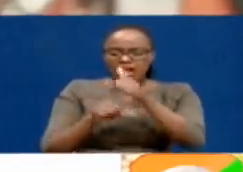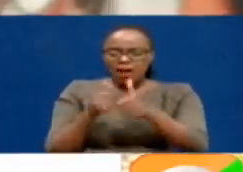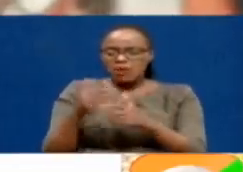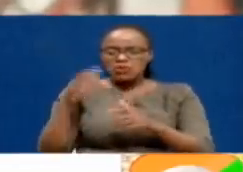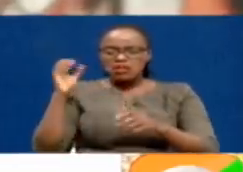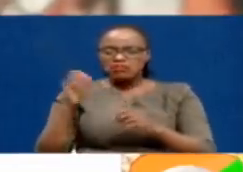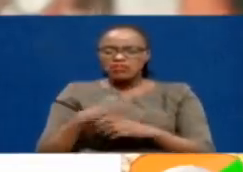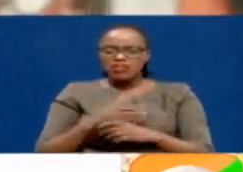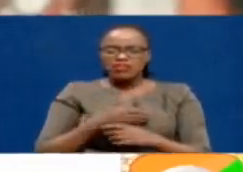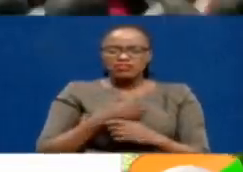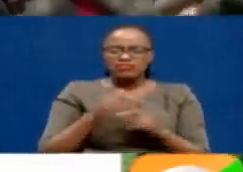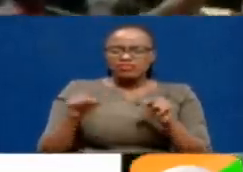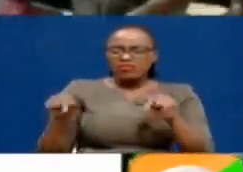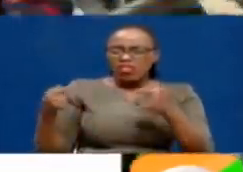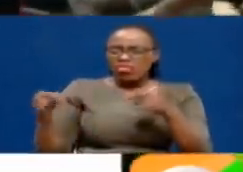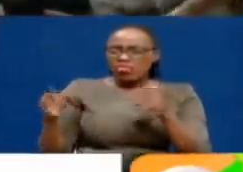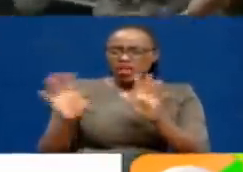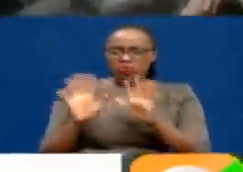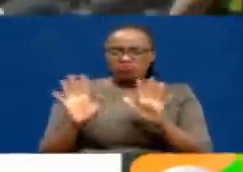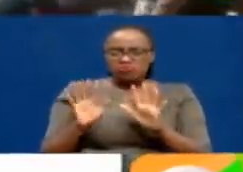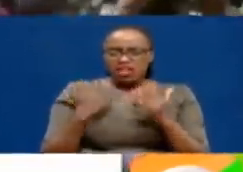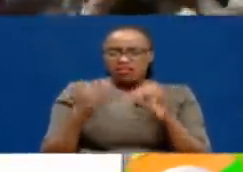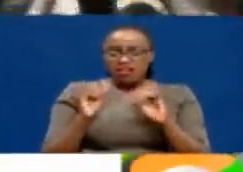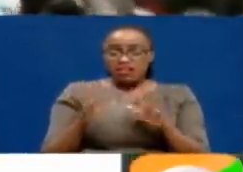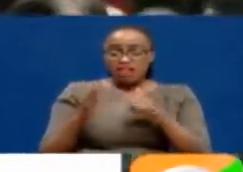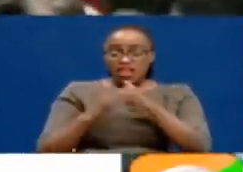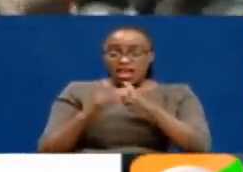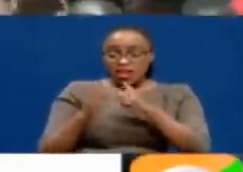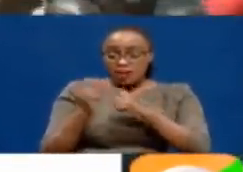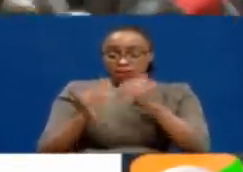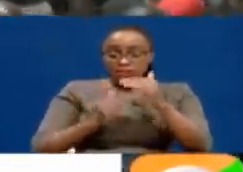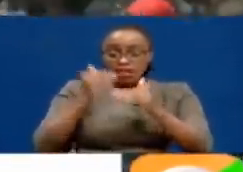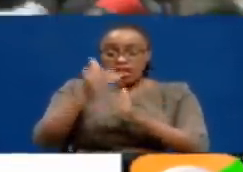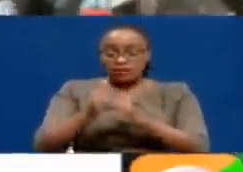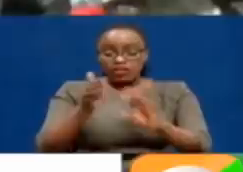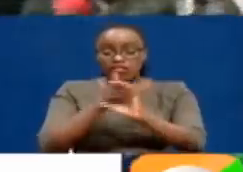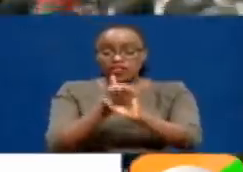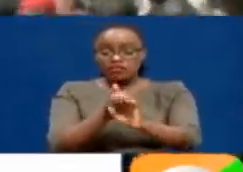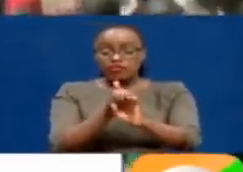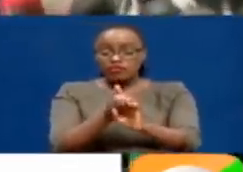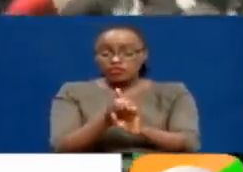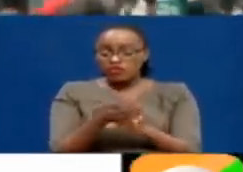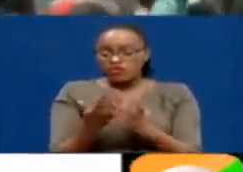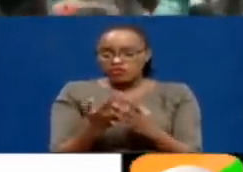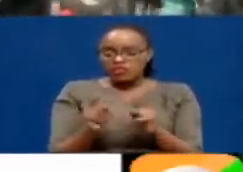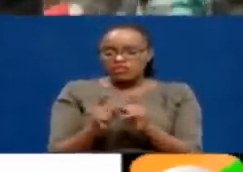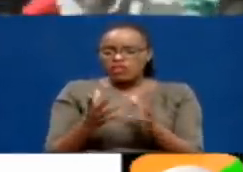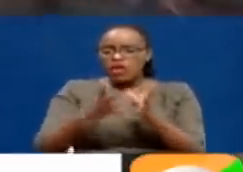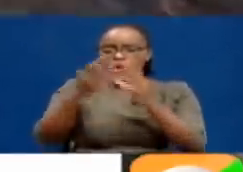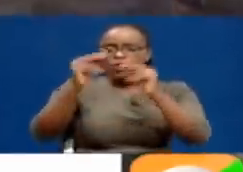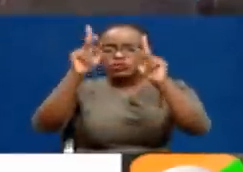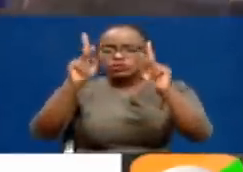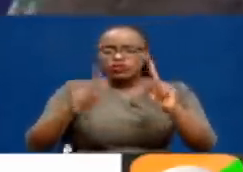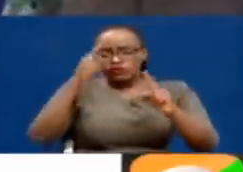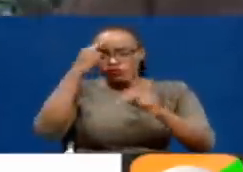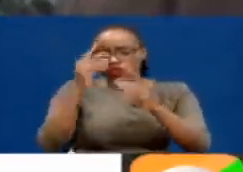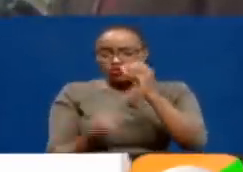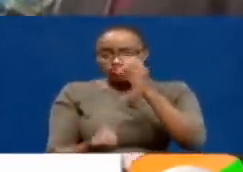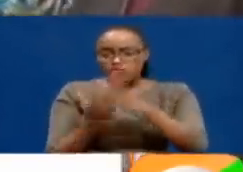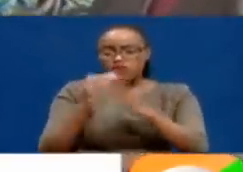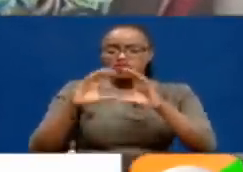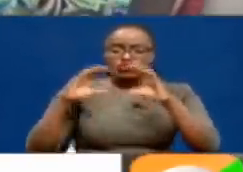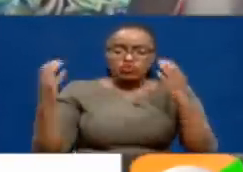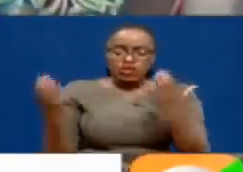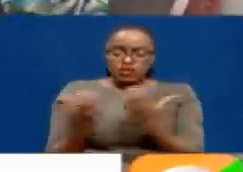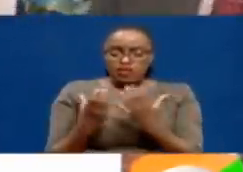kupigana kurushana maneno ndio iliisha. And 9 months after the inception of the handshake, the duo made their way to Kisumu for the launch of the